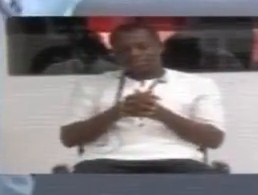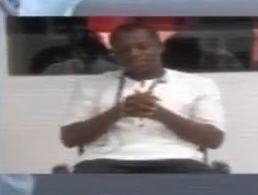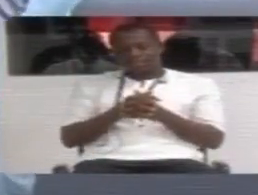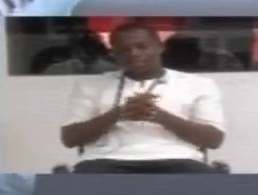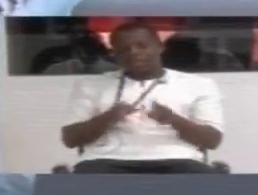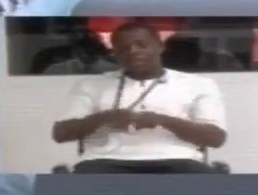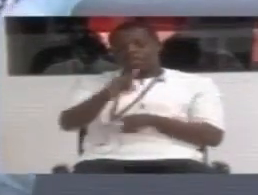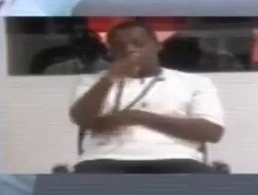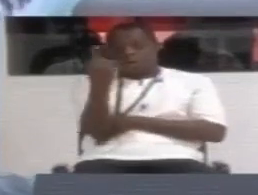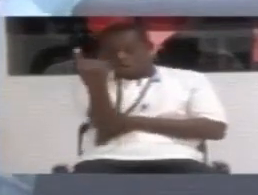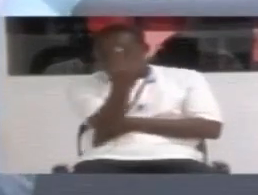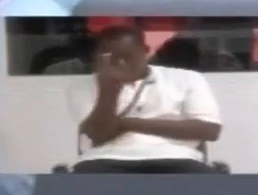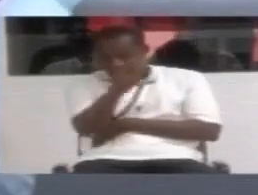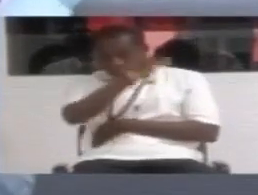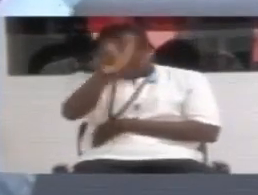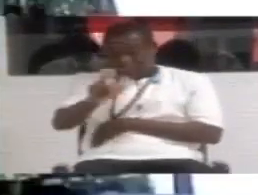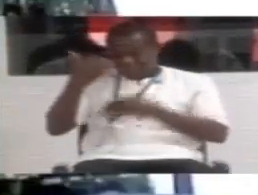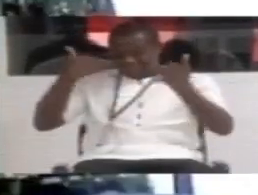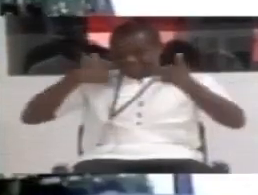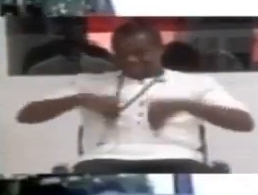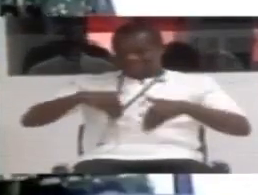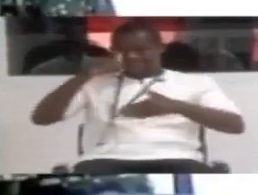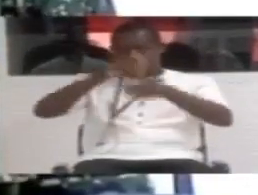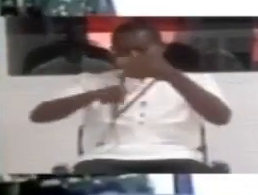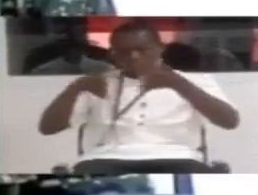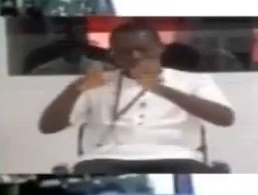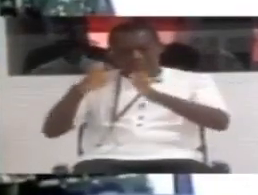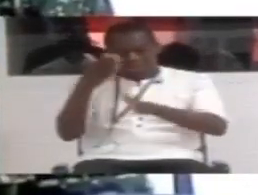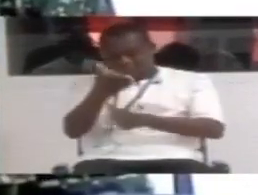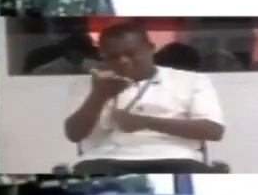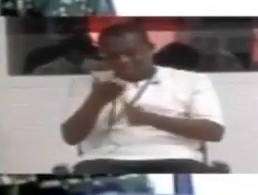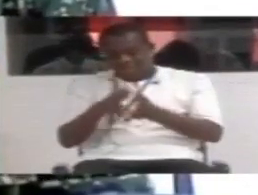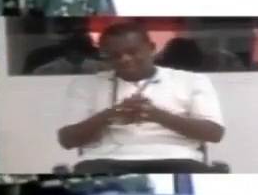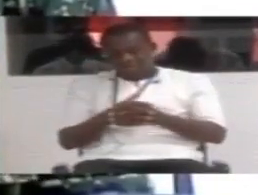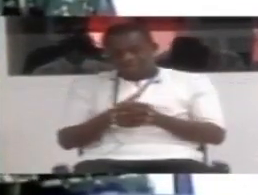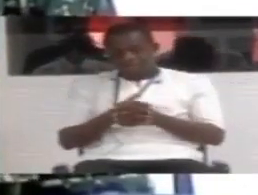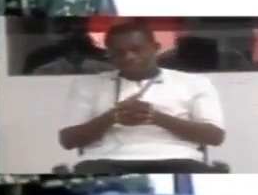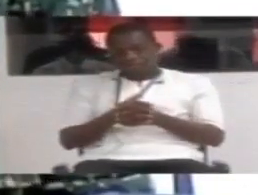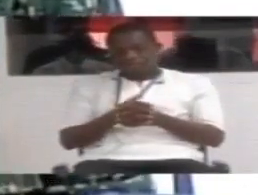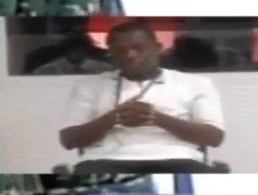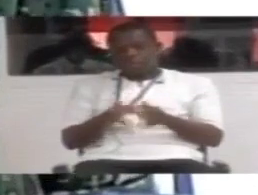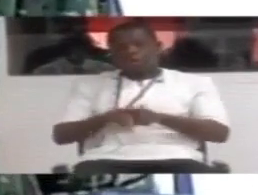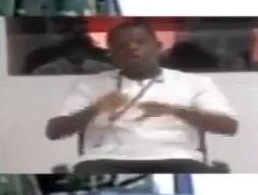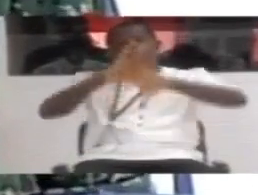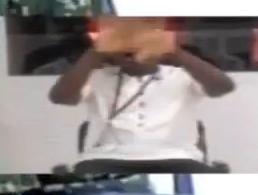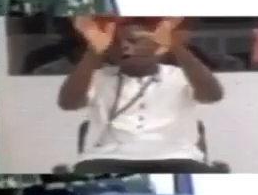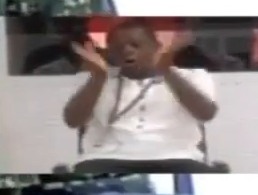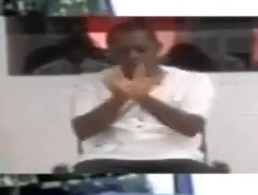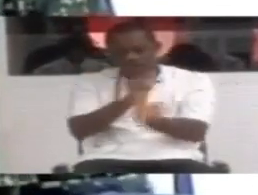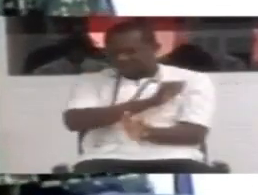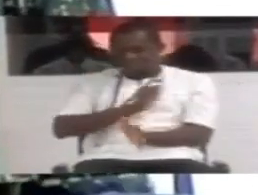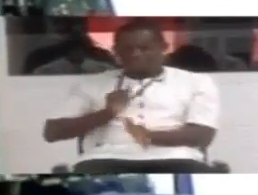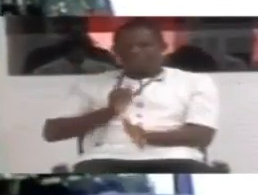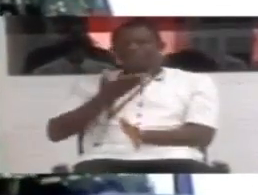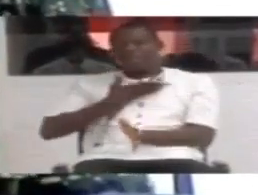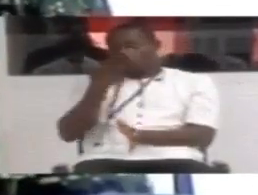Were you the only person dressed in that manner? Yow kena, yow ya solo won nonu la ndax ñun ñeppako solo. All of